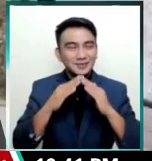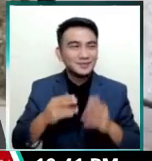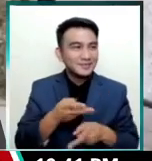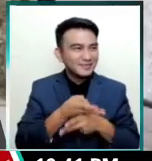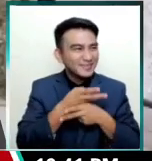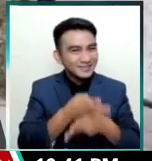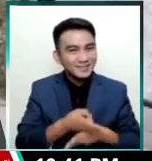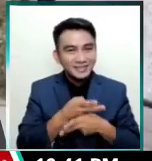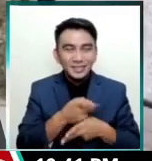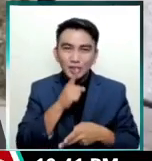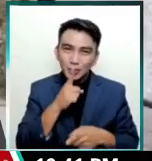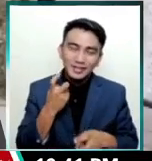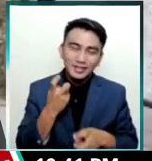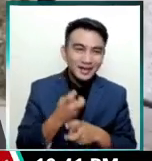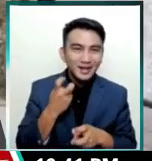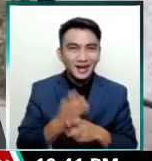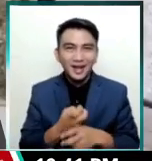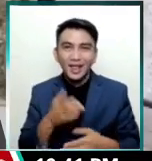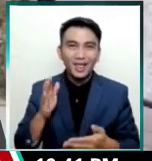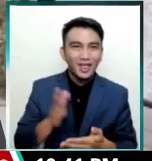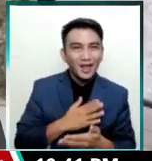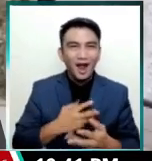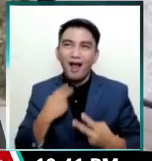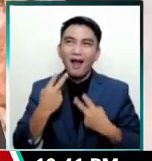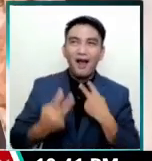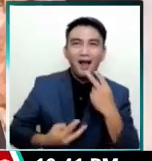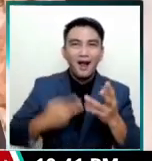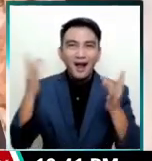um it's hard to sing out loud appreciation